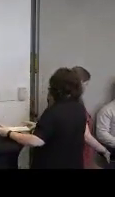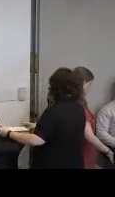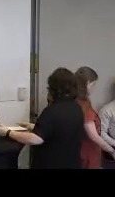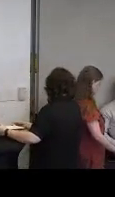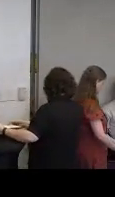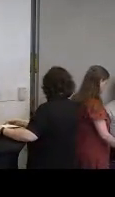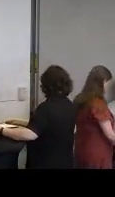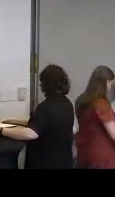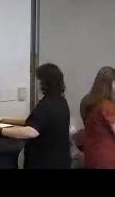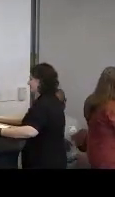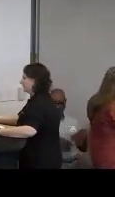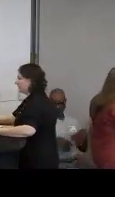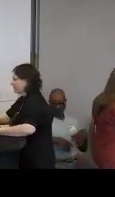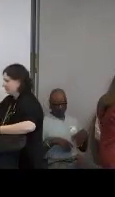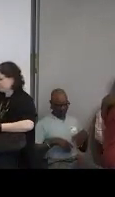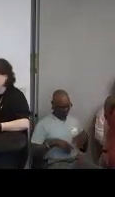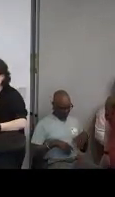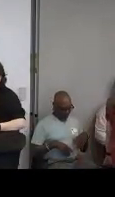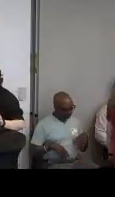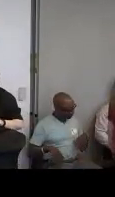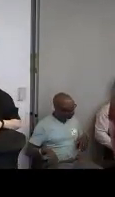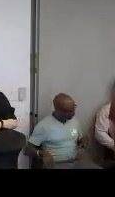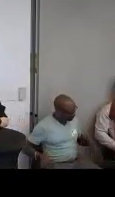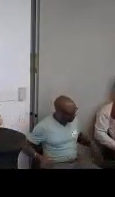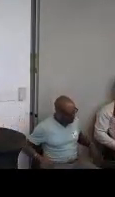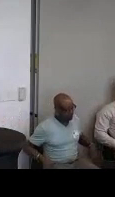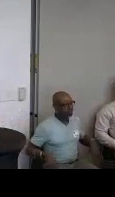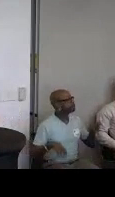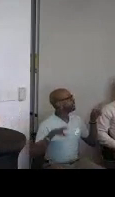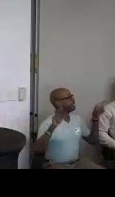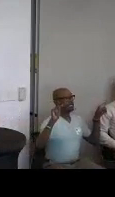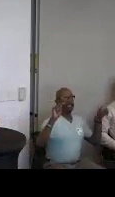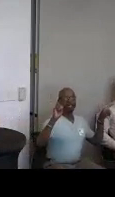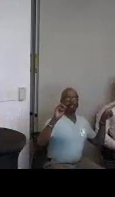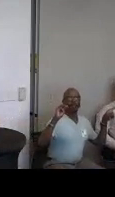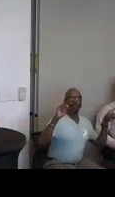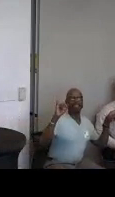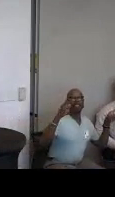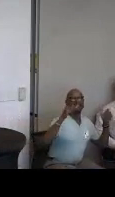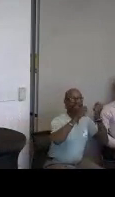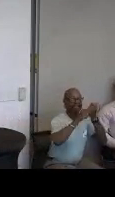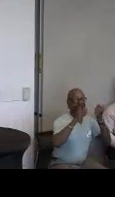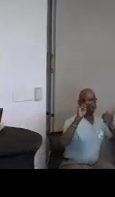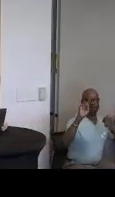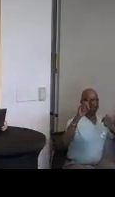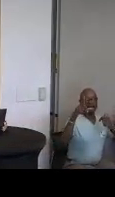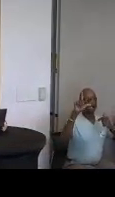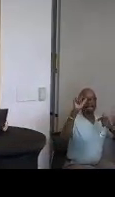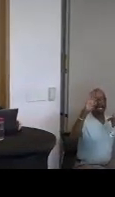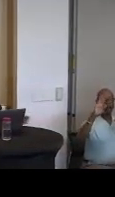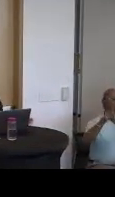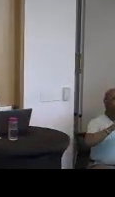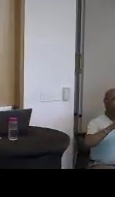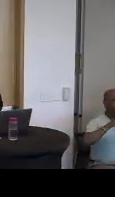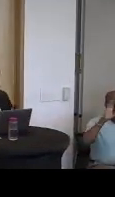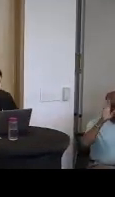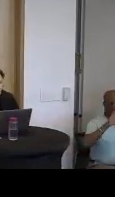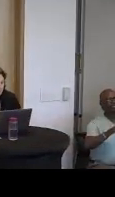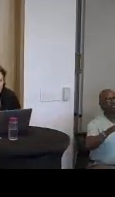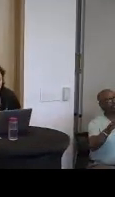Naomi Rosenberg. Naomi is the assistant director of the Mad Lab. She is also an excellent